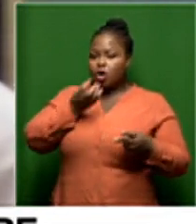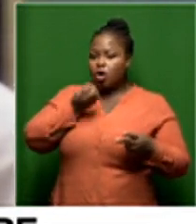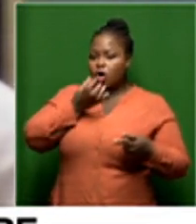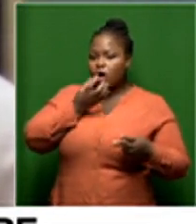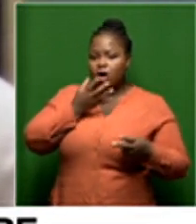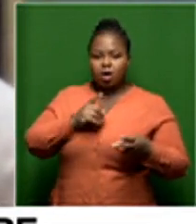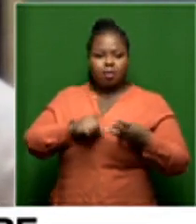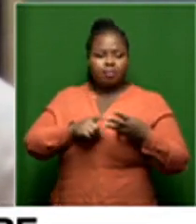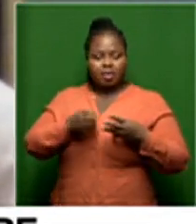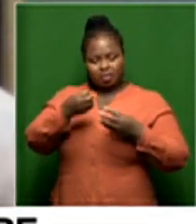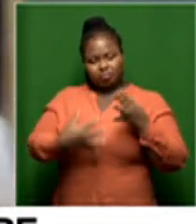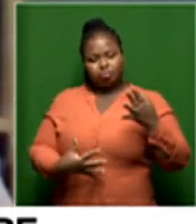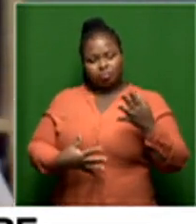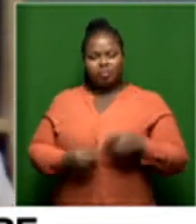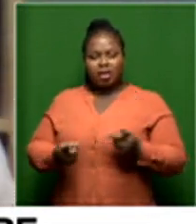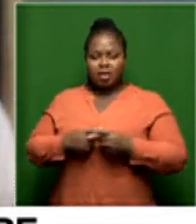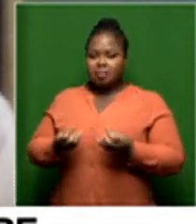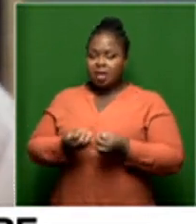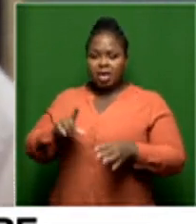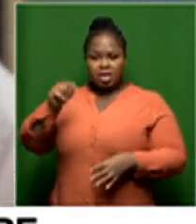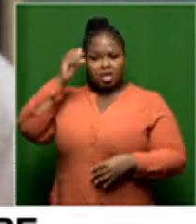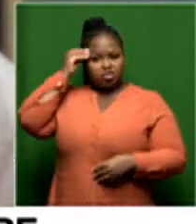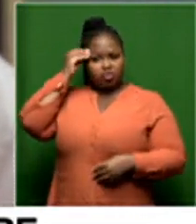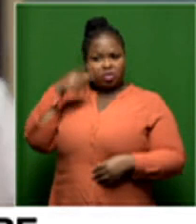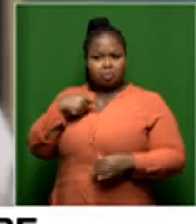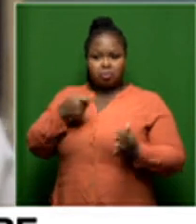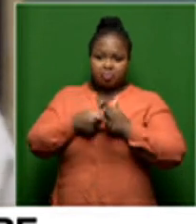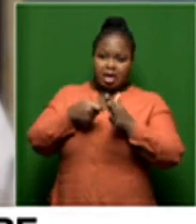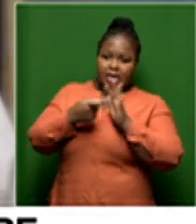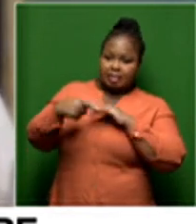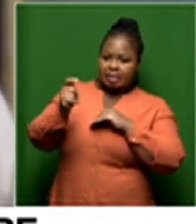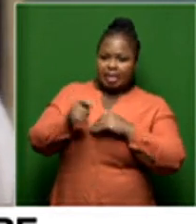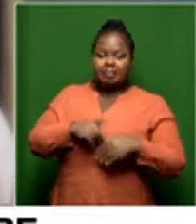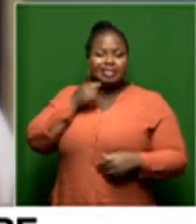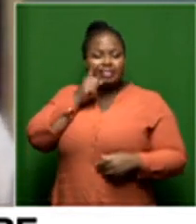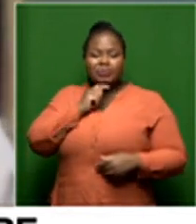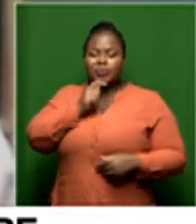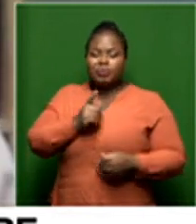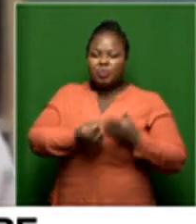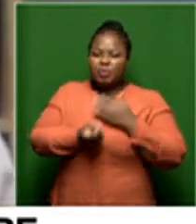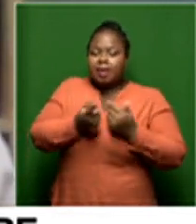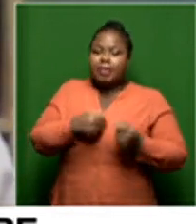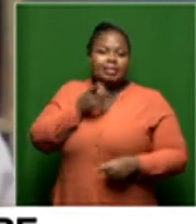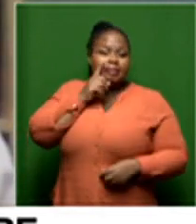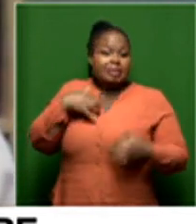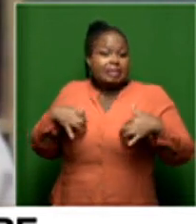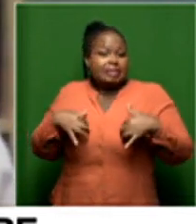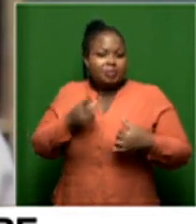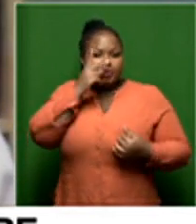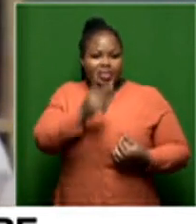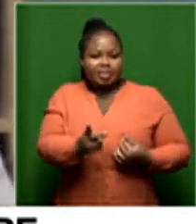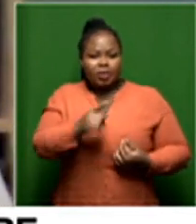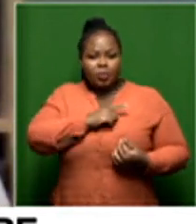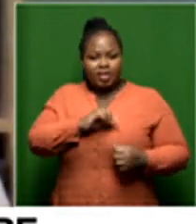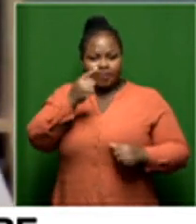in particular. Exactly what's going to happen, I'm not quite sure. I think we're all rather excited to see, and that in fact is the